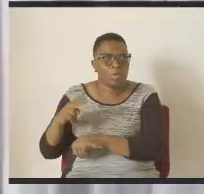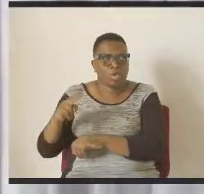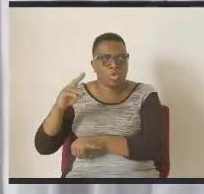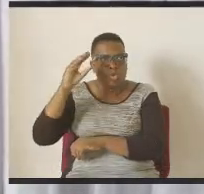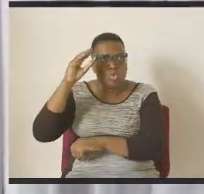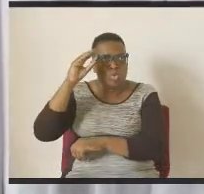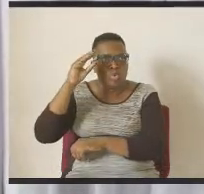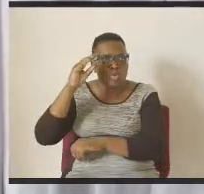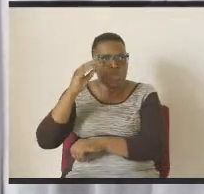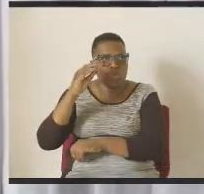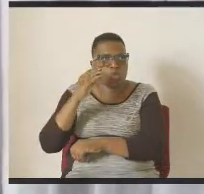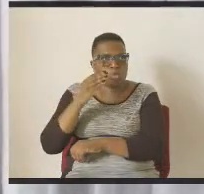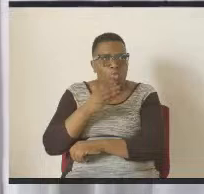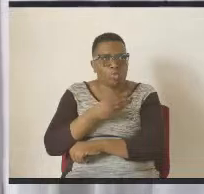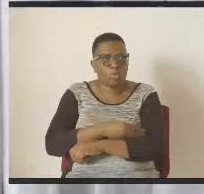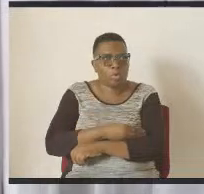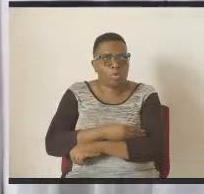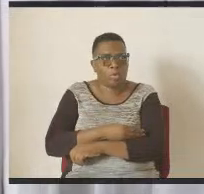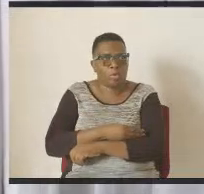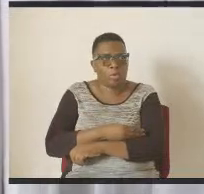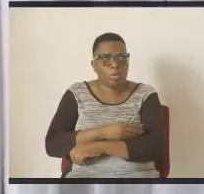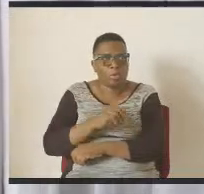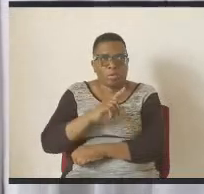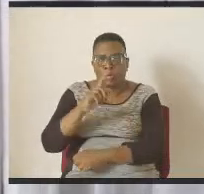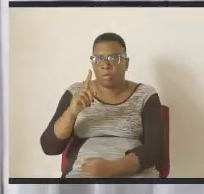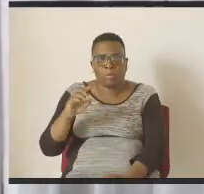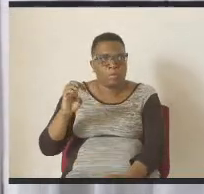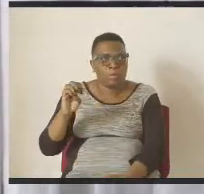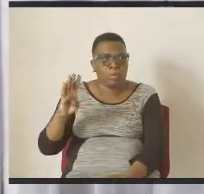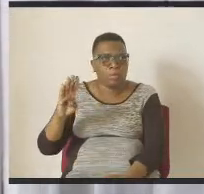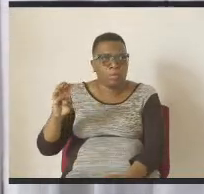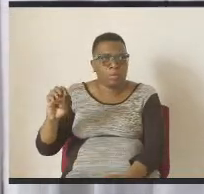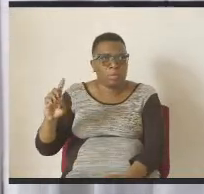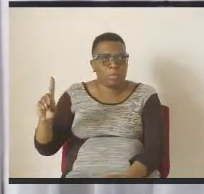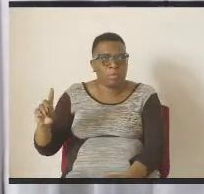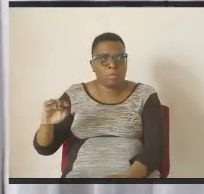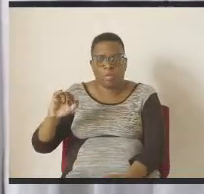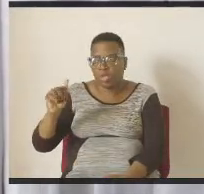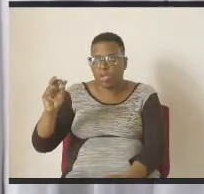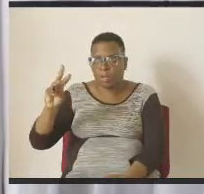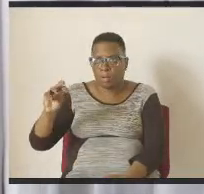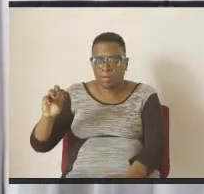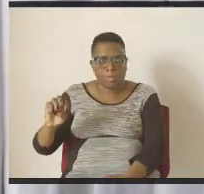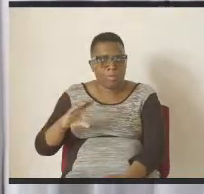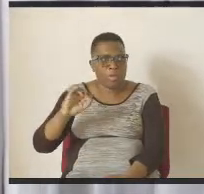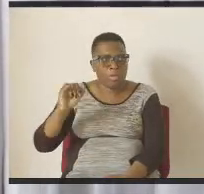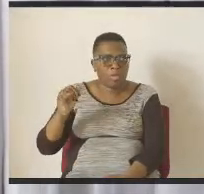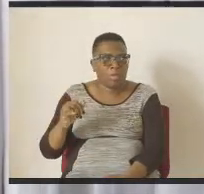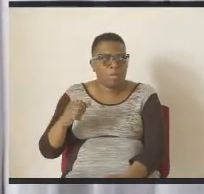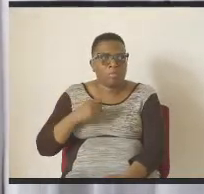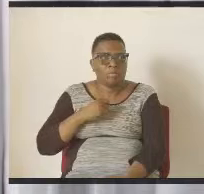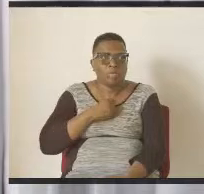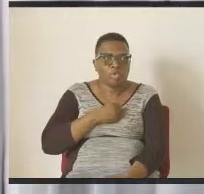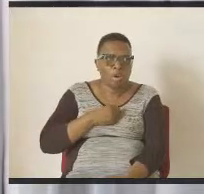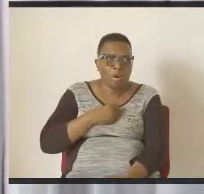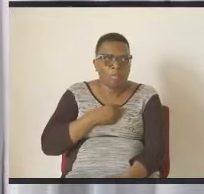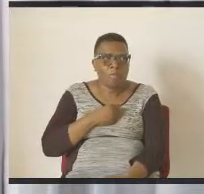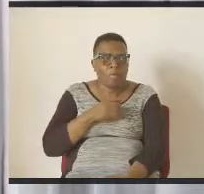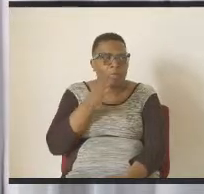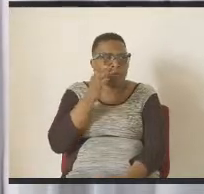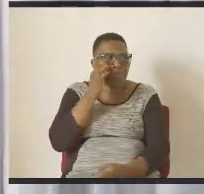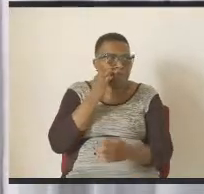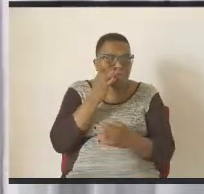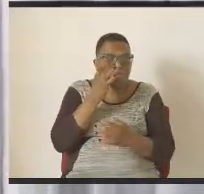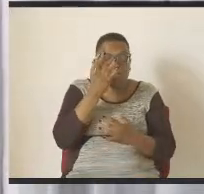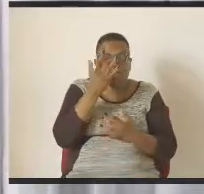James, and John, right? The two sons of Zebedee. And he began to be what? Sorrowful and deeply